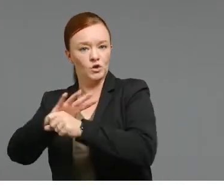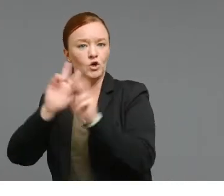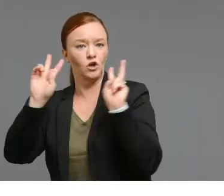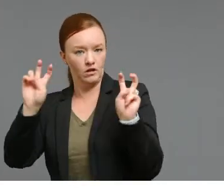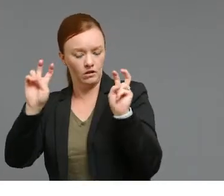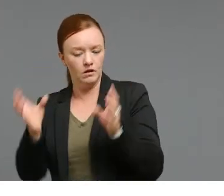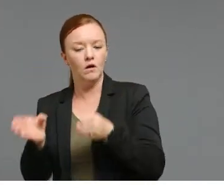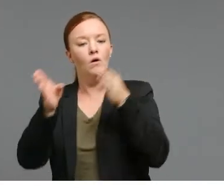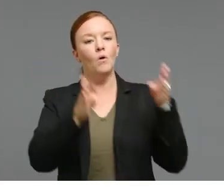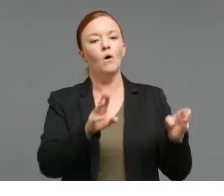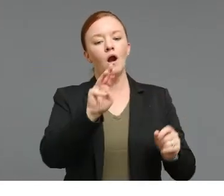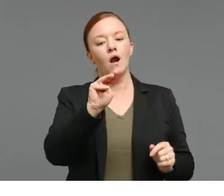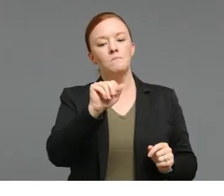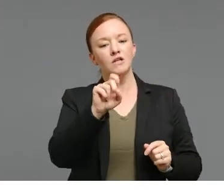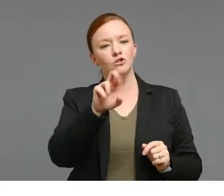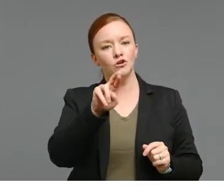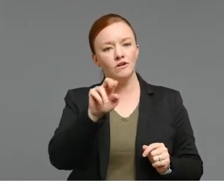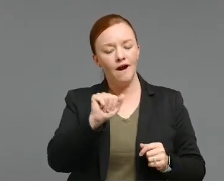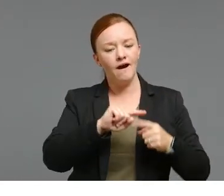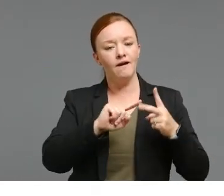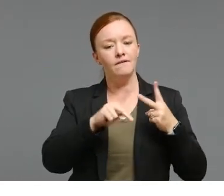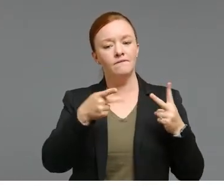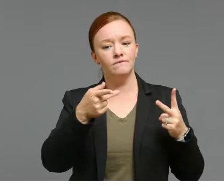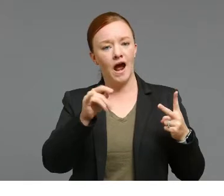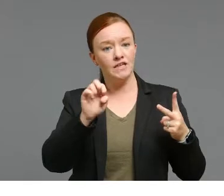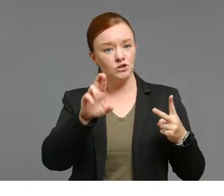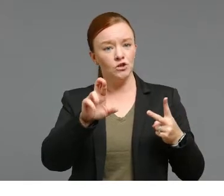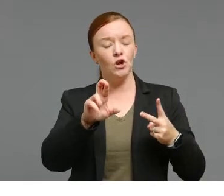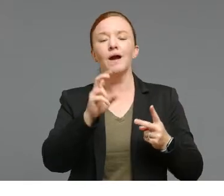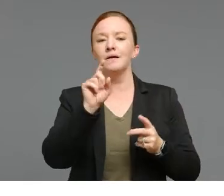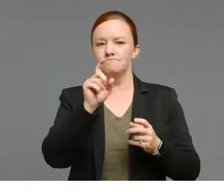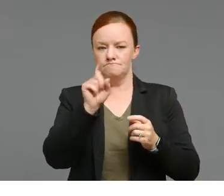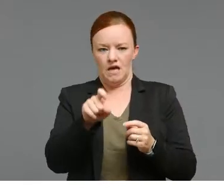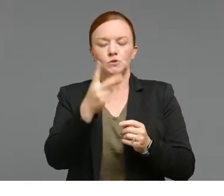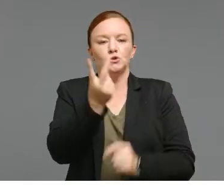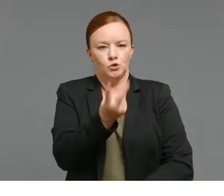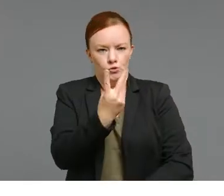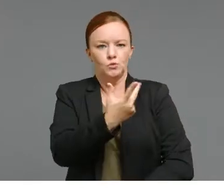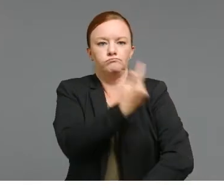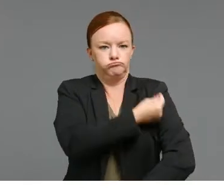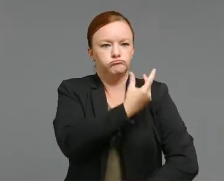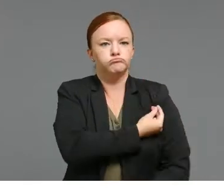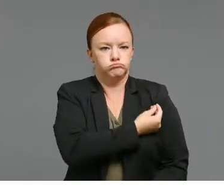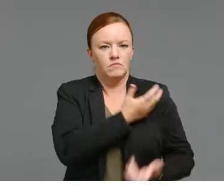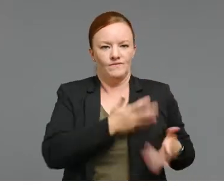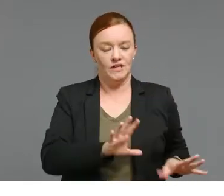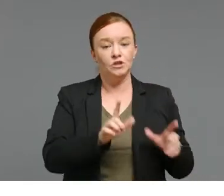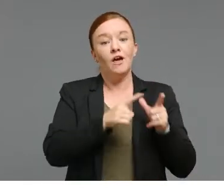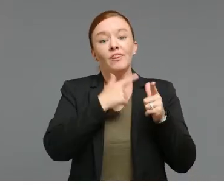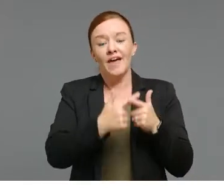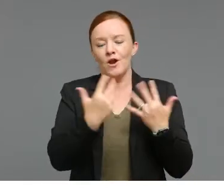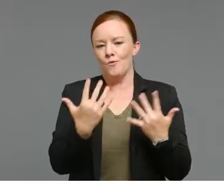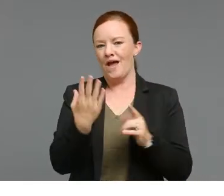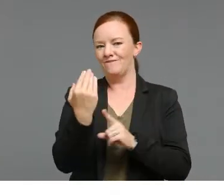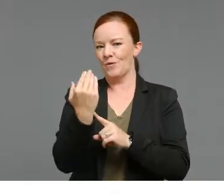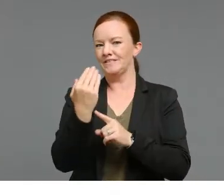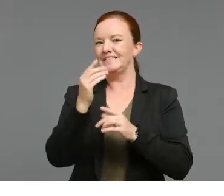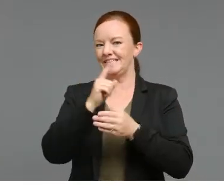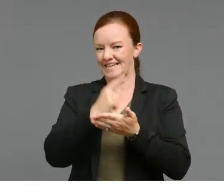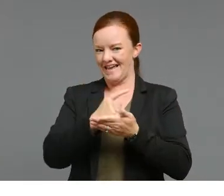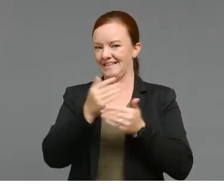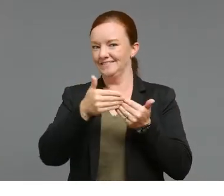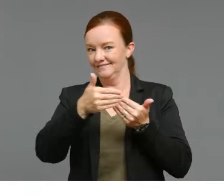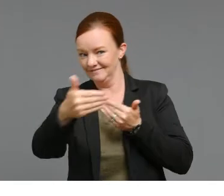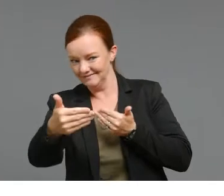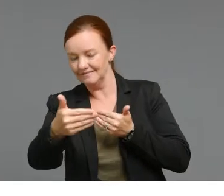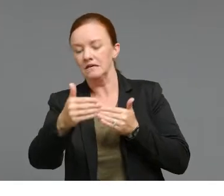of the Moderna or Pfizer and are 14 days out from that final dose, you are considered fully vaccinated.